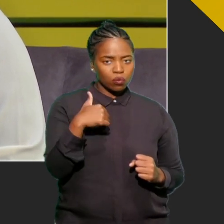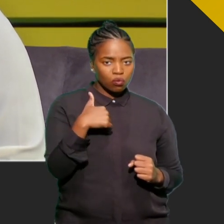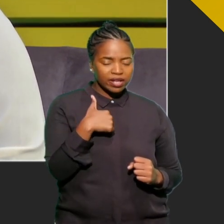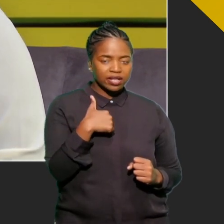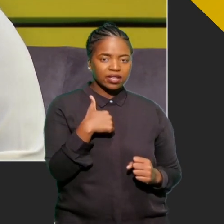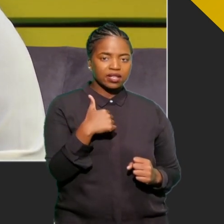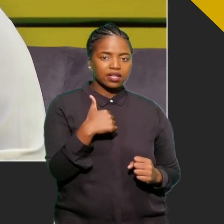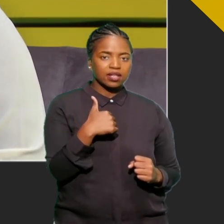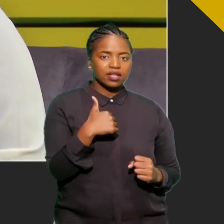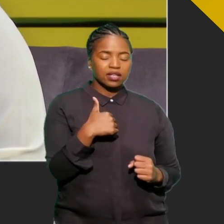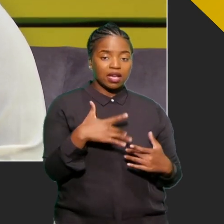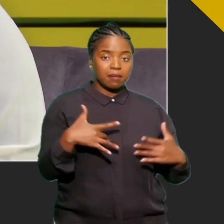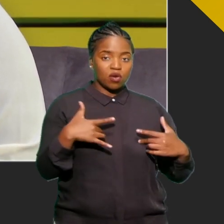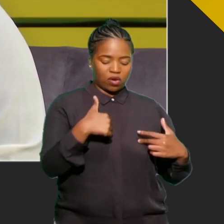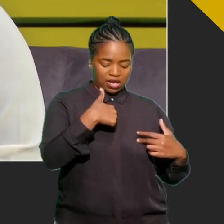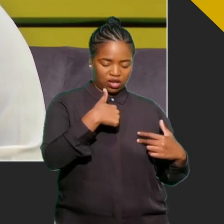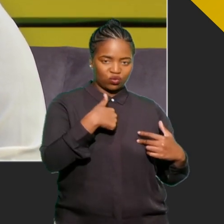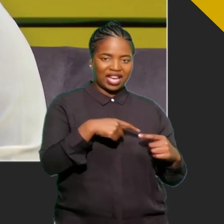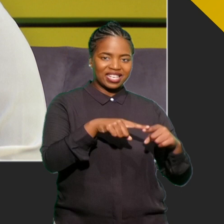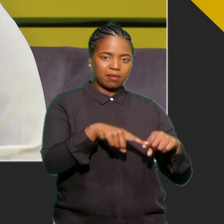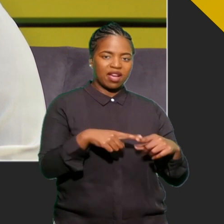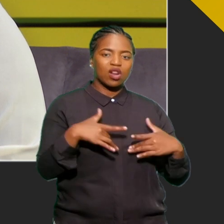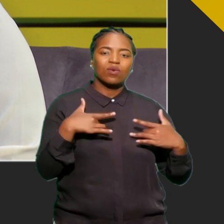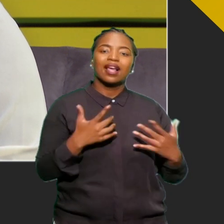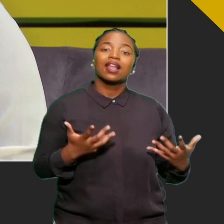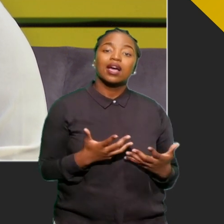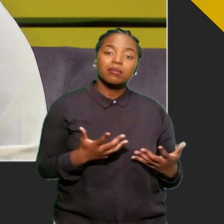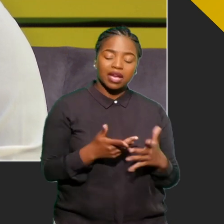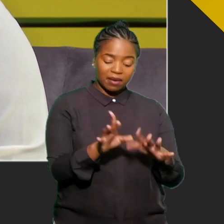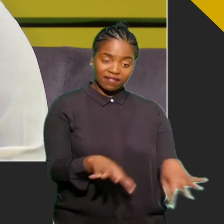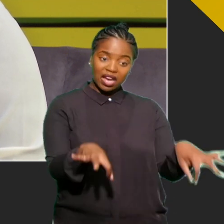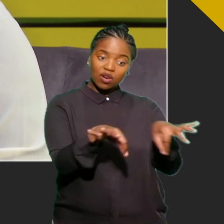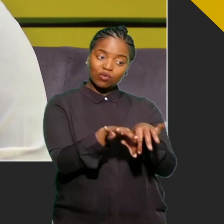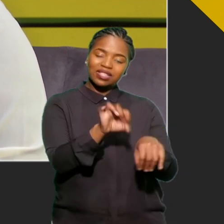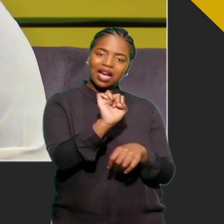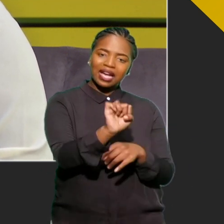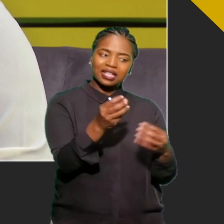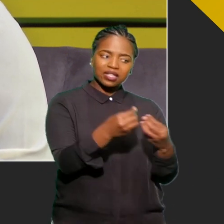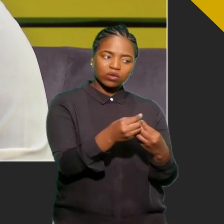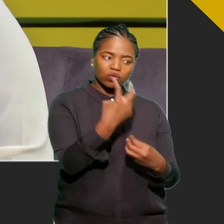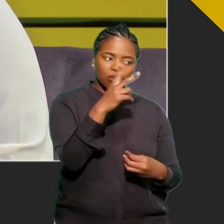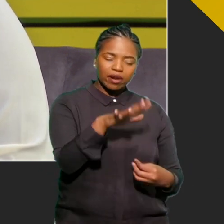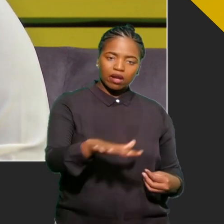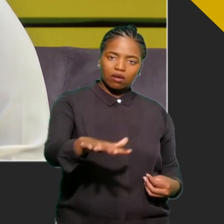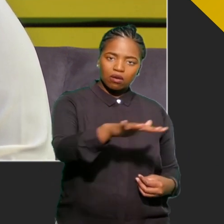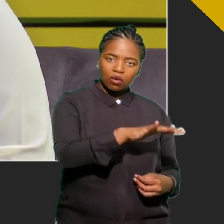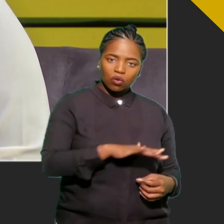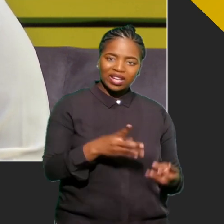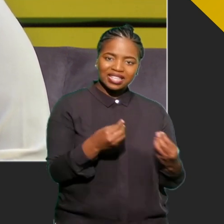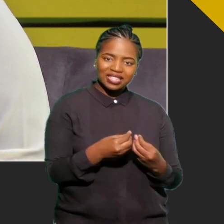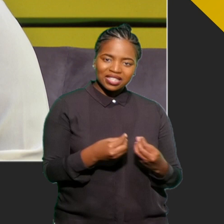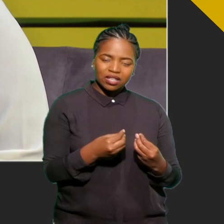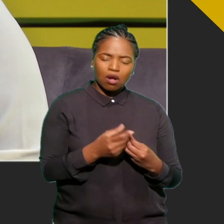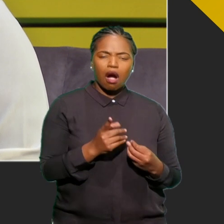of where we live, okay? Mm. So the kind of values, the kind of things that we see around us all the time are the things that we're going